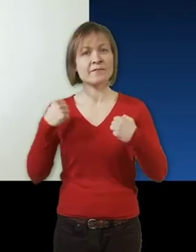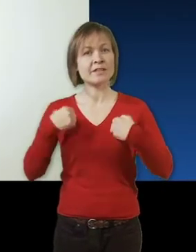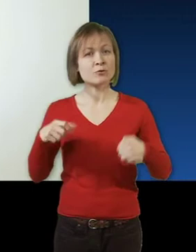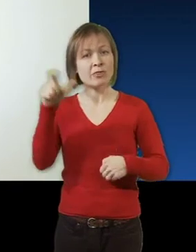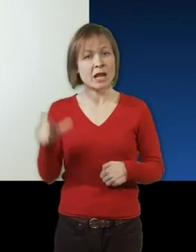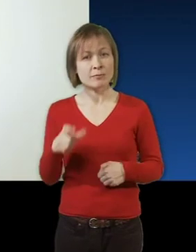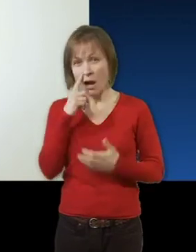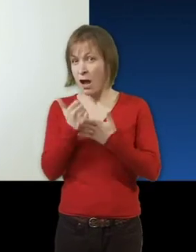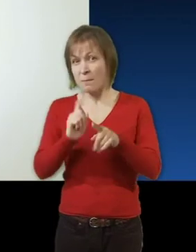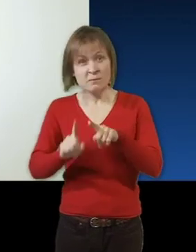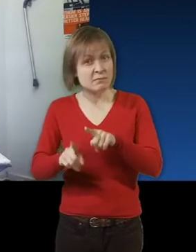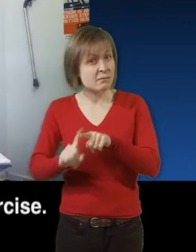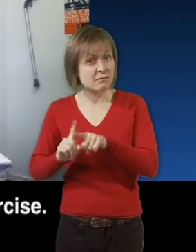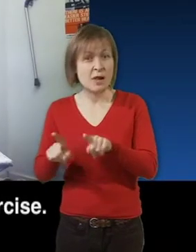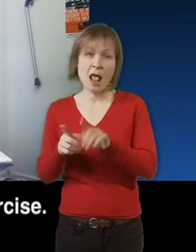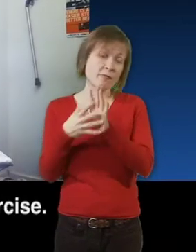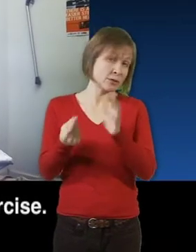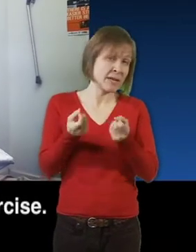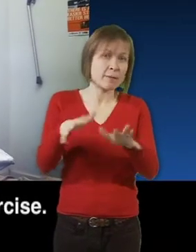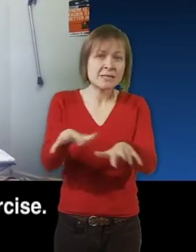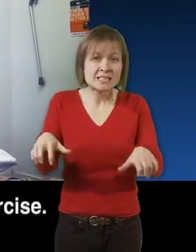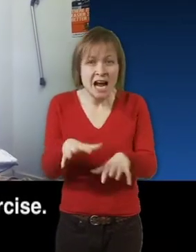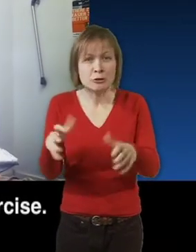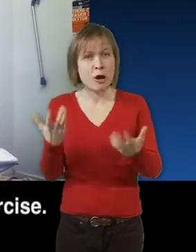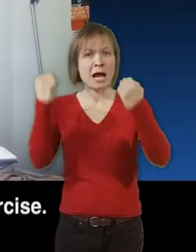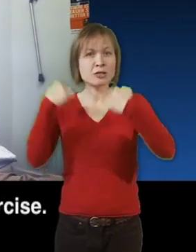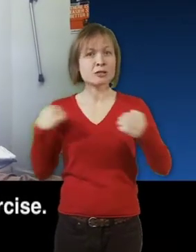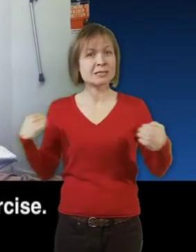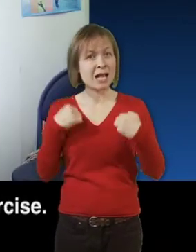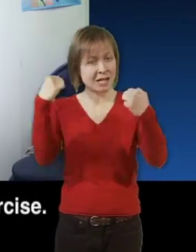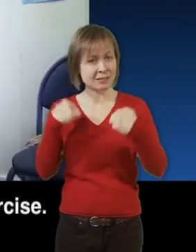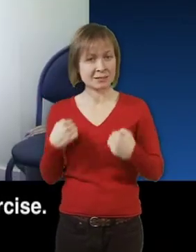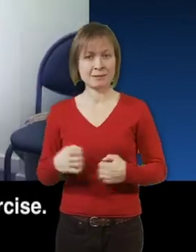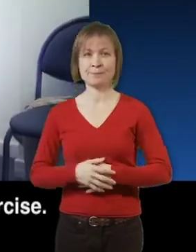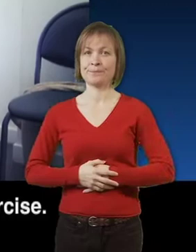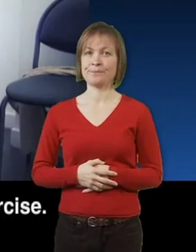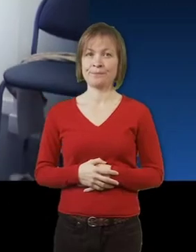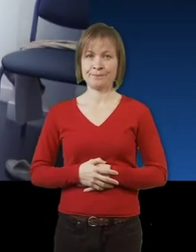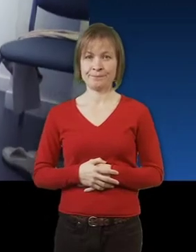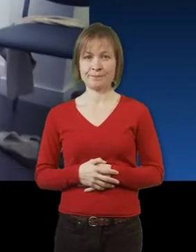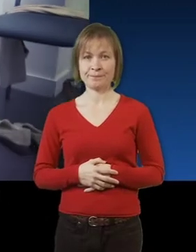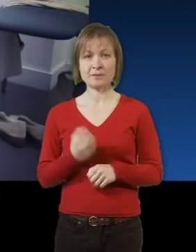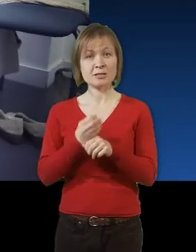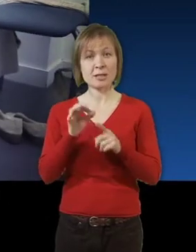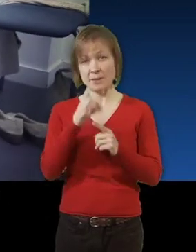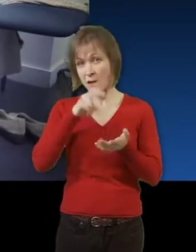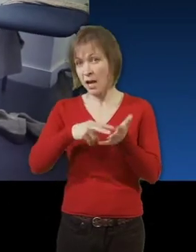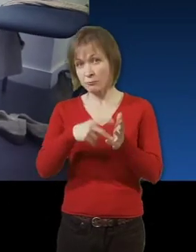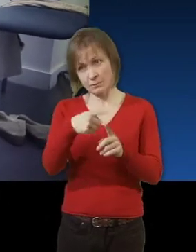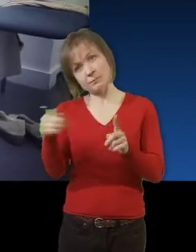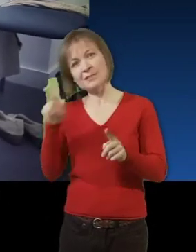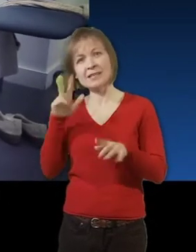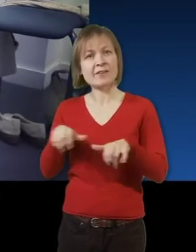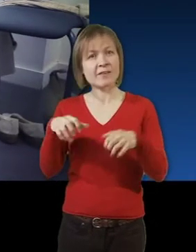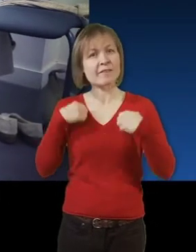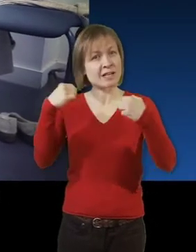Physiotherapists help patients in different ways, for example with massage or exercise. Your GP can arrange for you